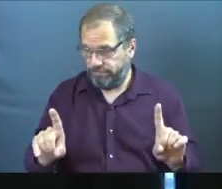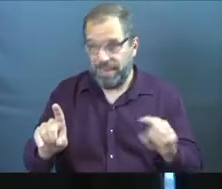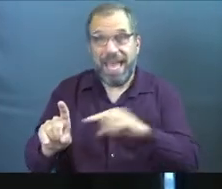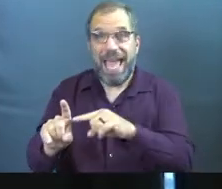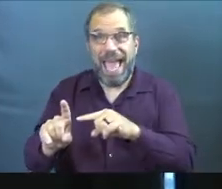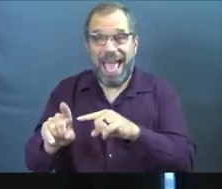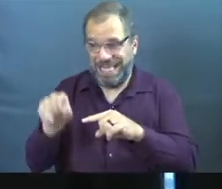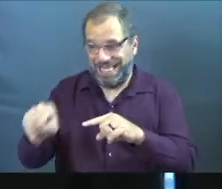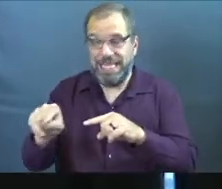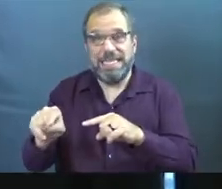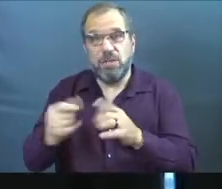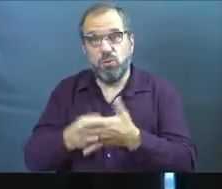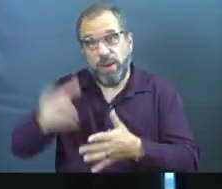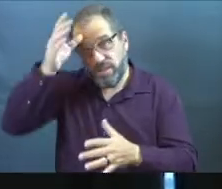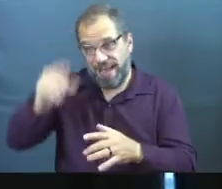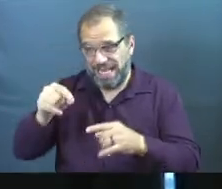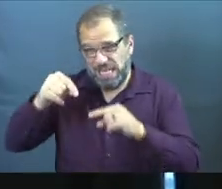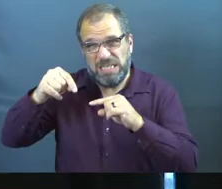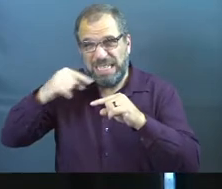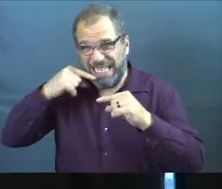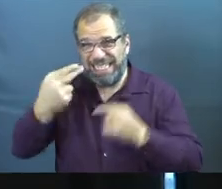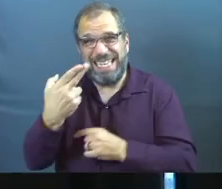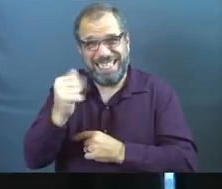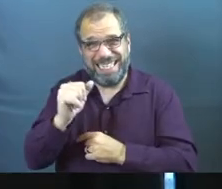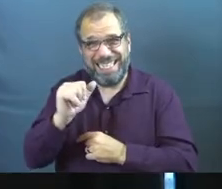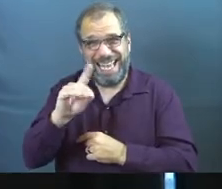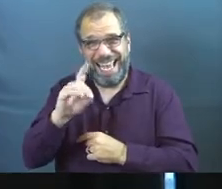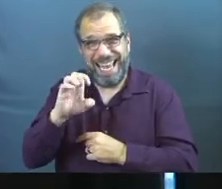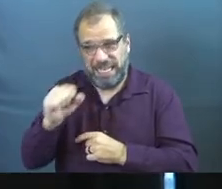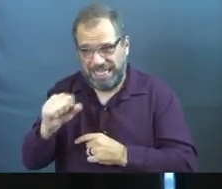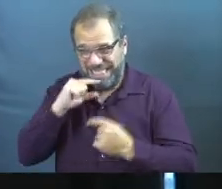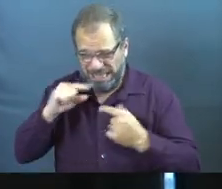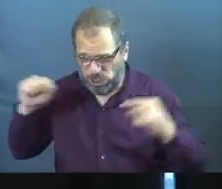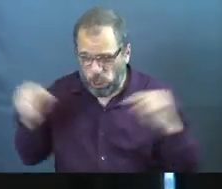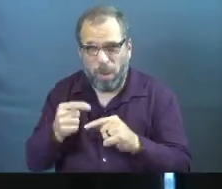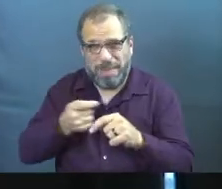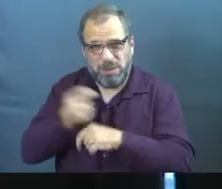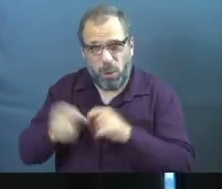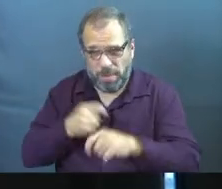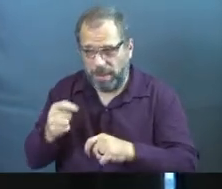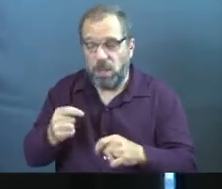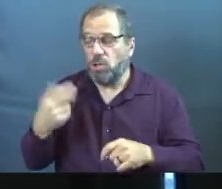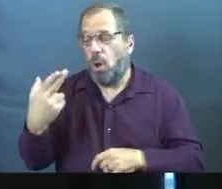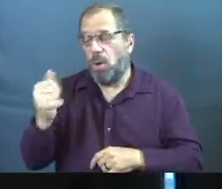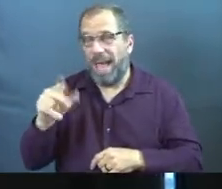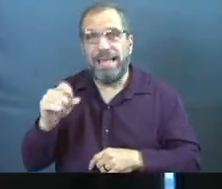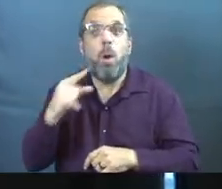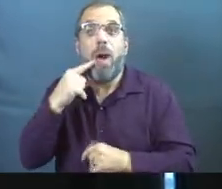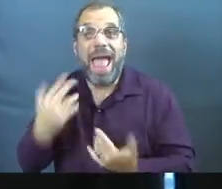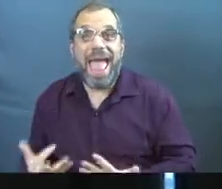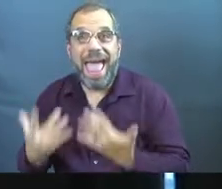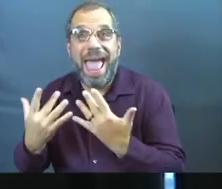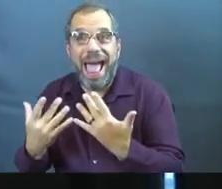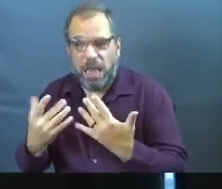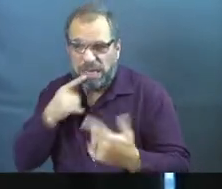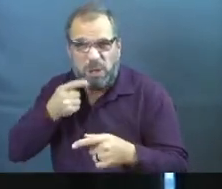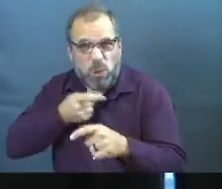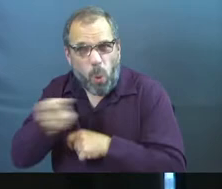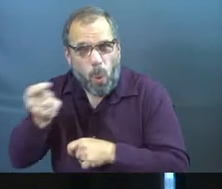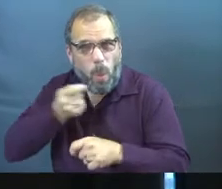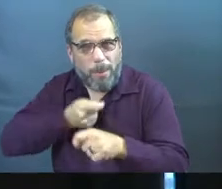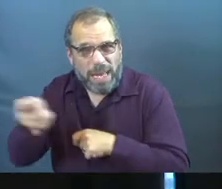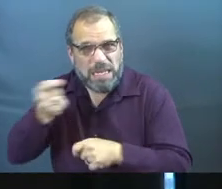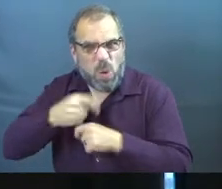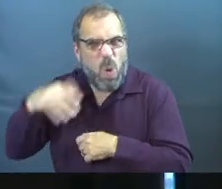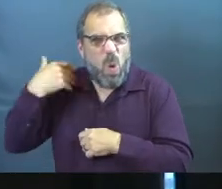in torment is what it says. The rich man is in Hades in torment. And so Jesus compares Hades, hell, to a place of torment at